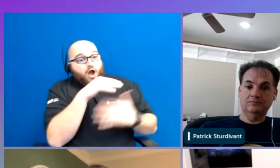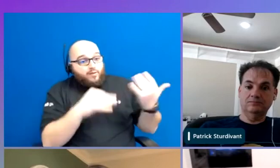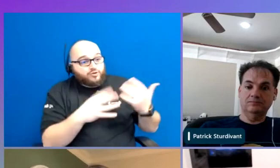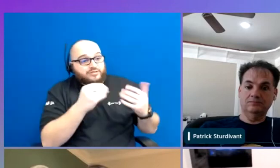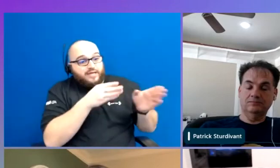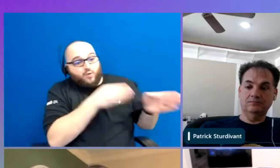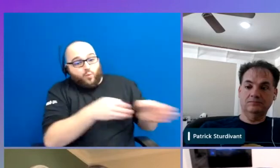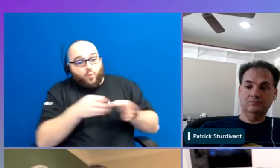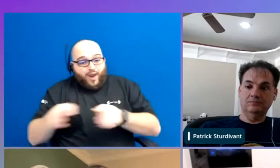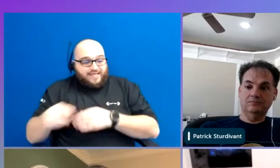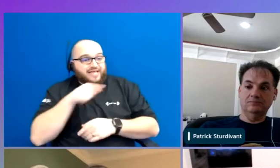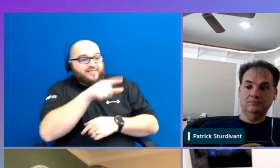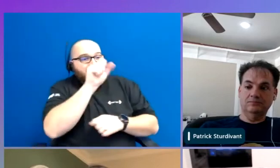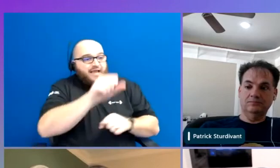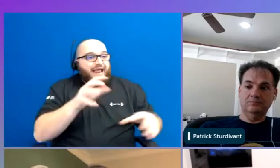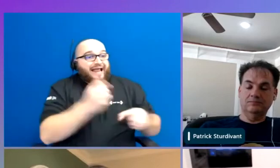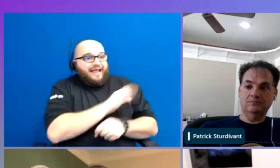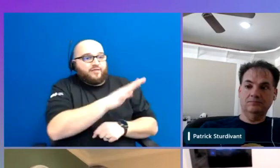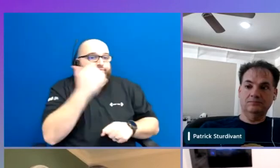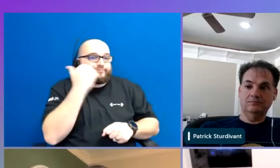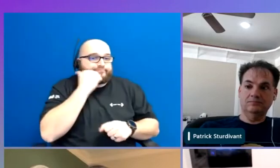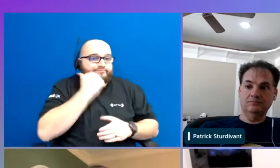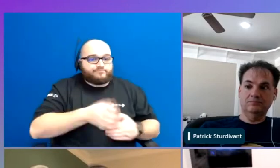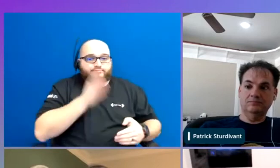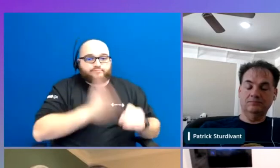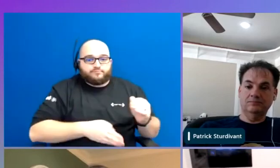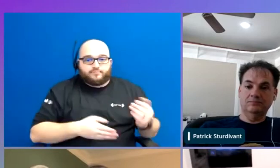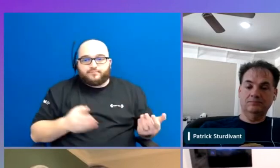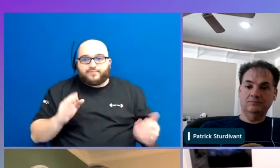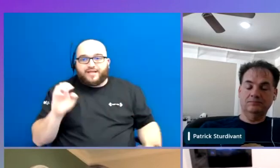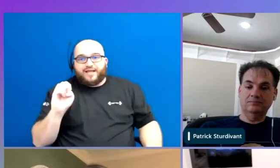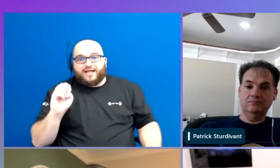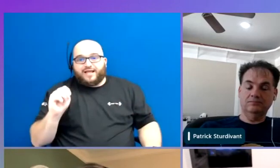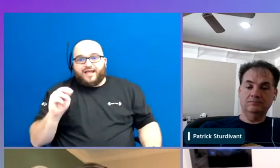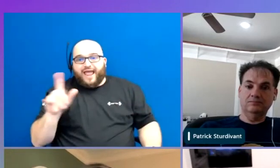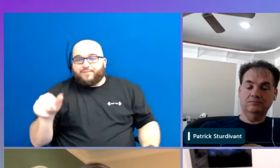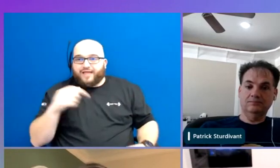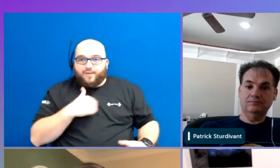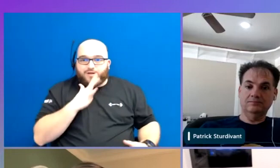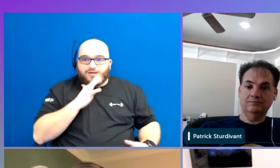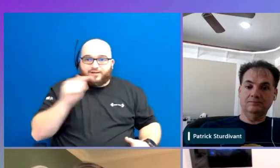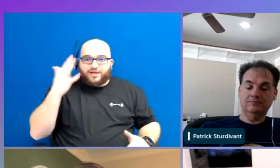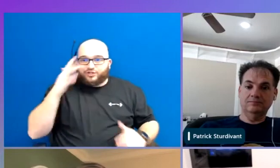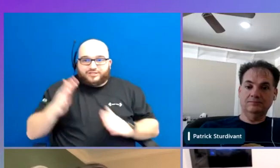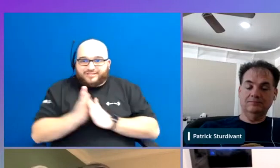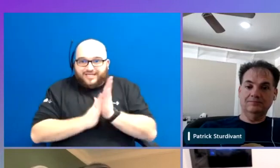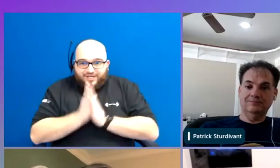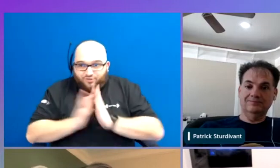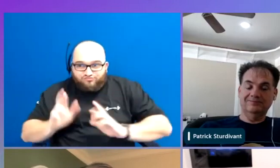things as possible. So I'll hand over to Emily. It's like she's like burning with passion there.